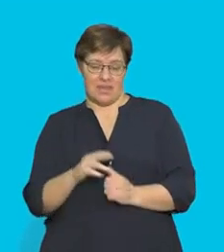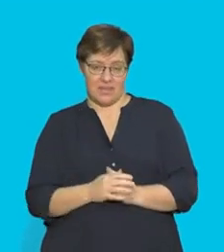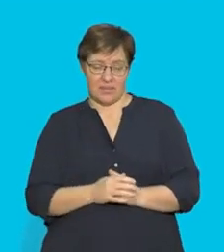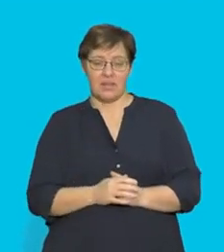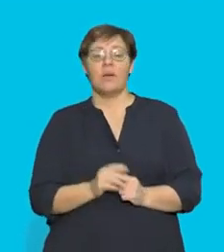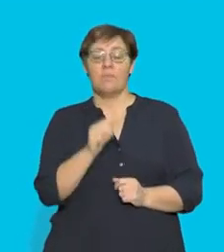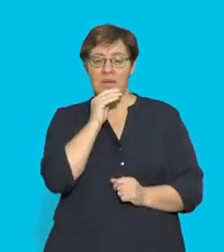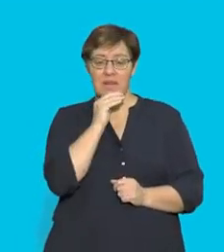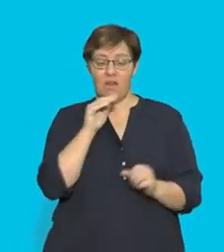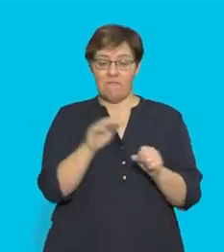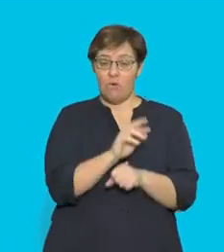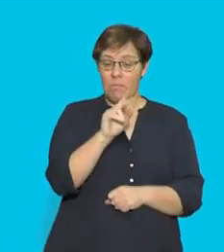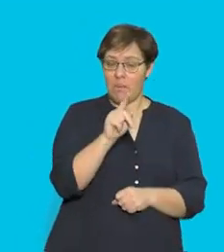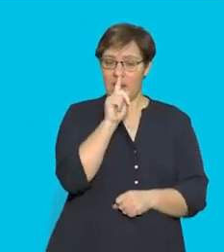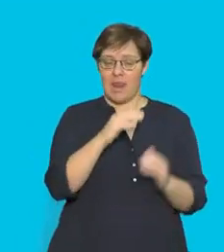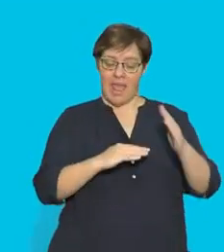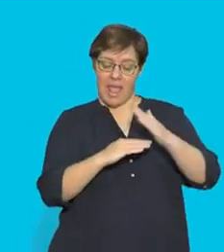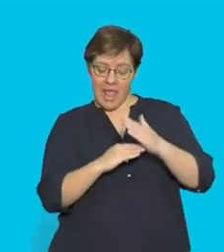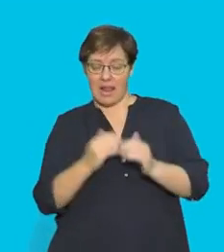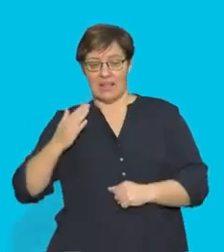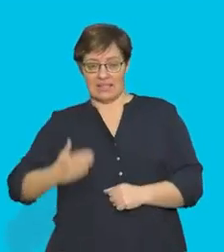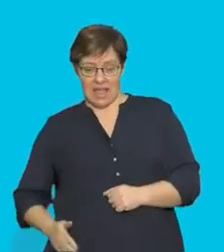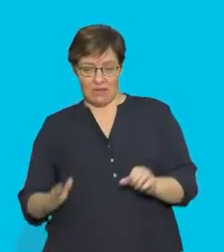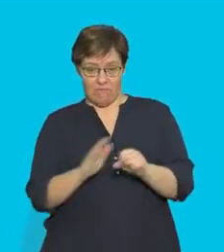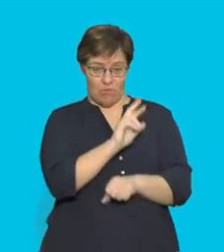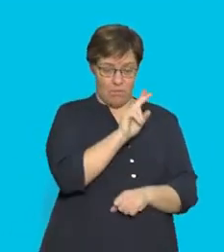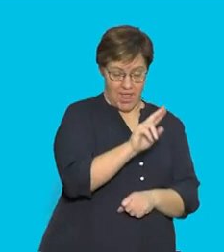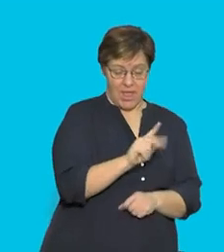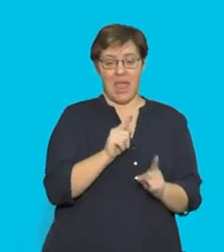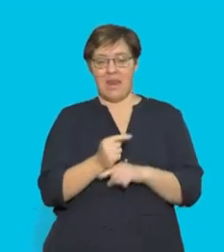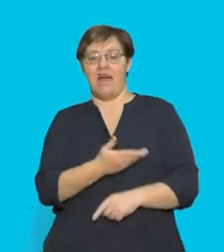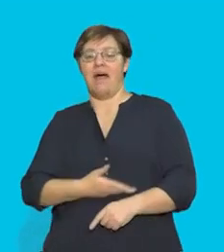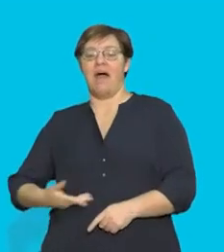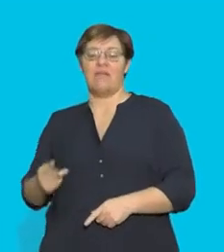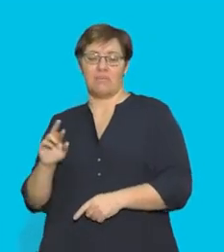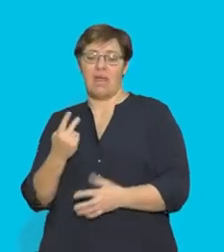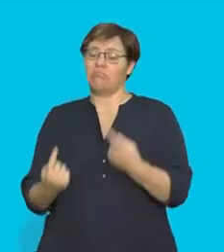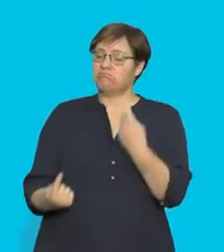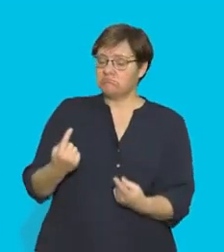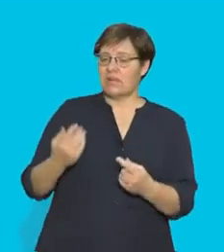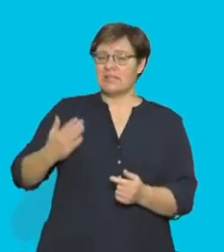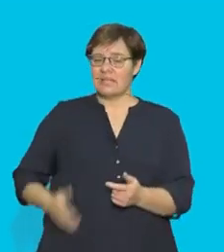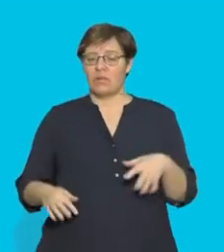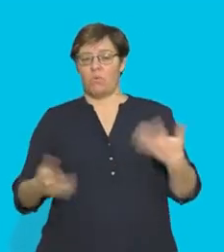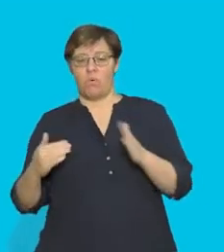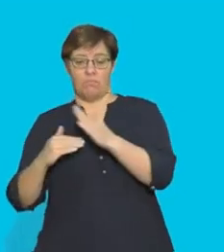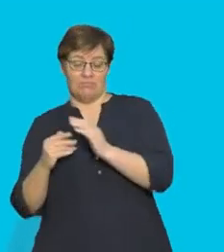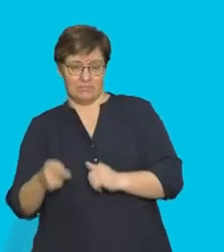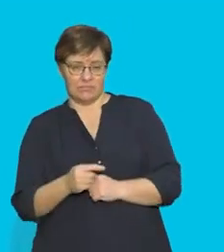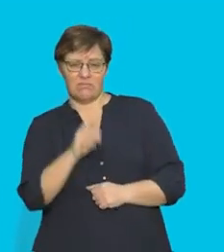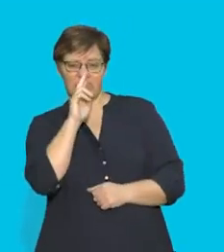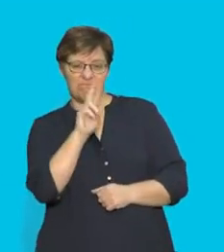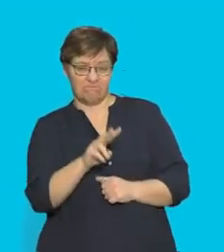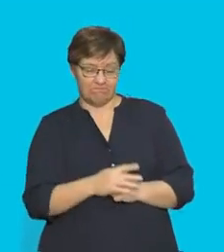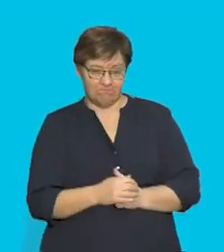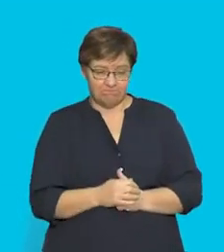full pair of sides and angles. Okay, so if we look at this diagram here, let me just